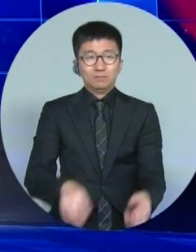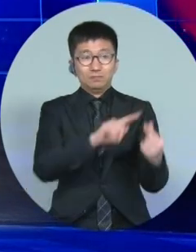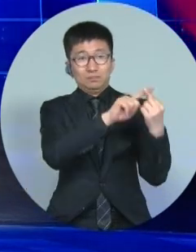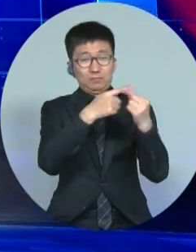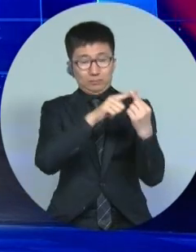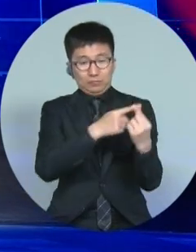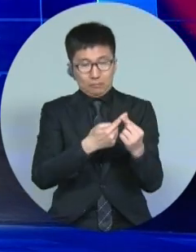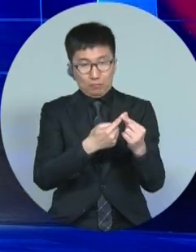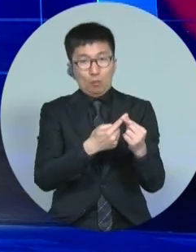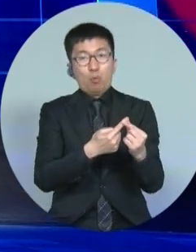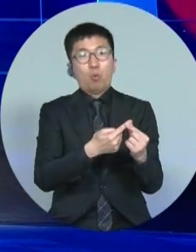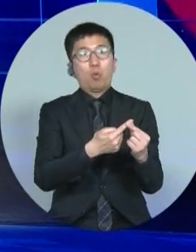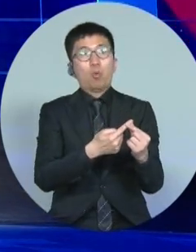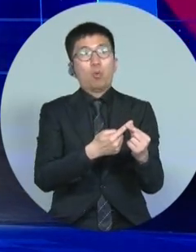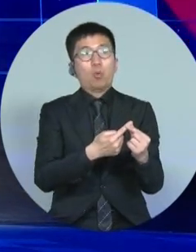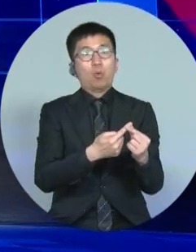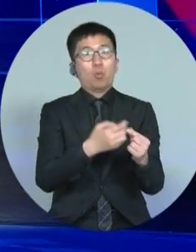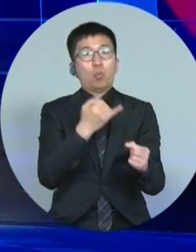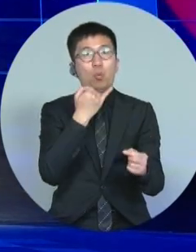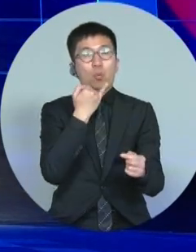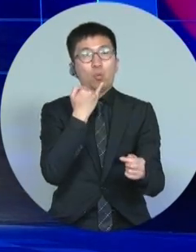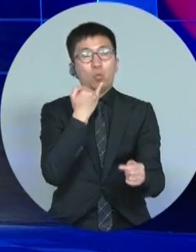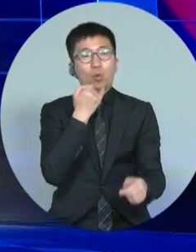are told, follow your dreams.